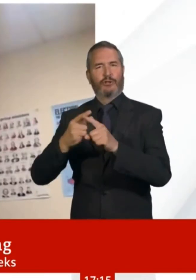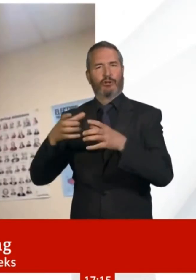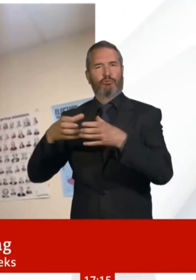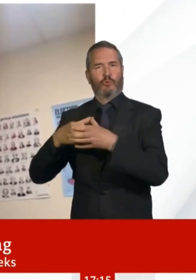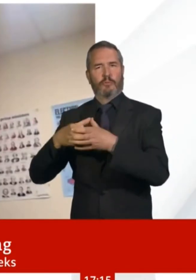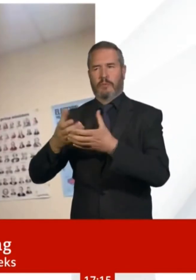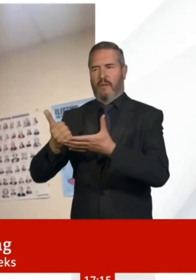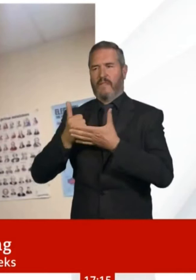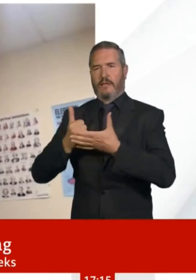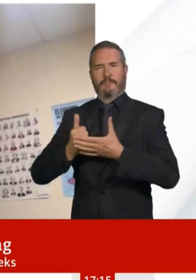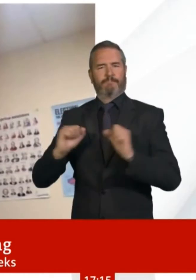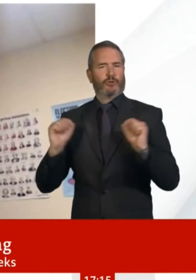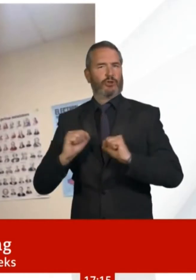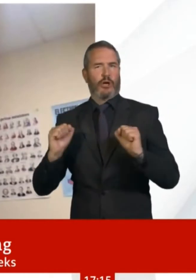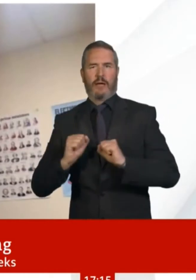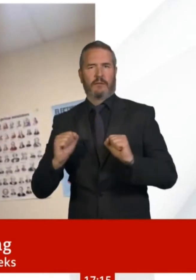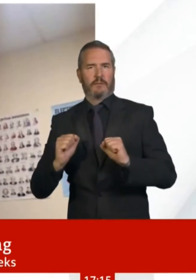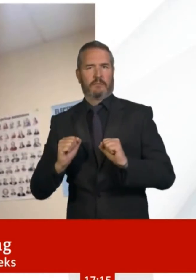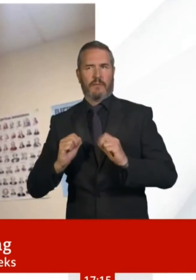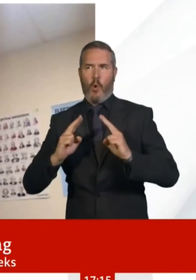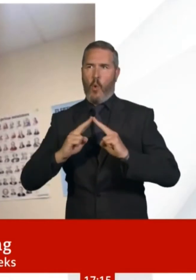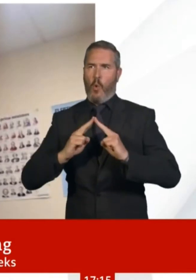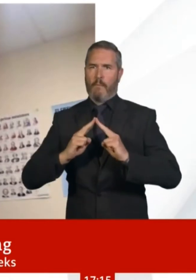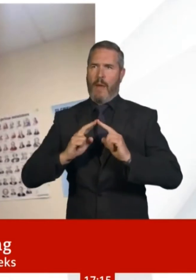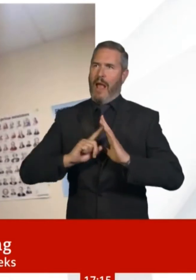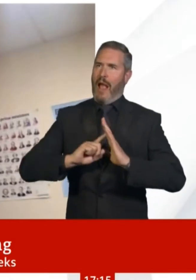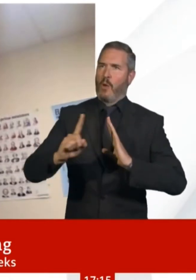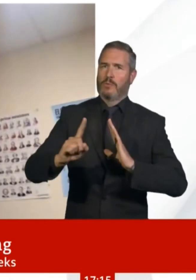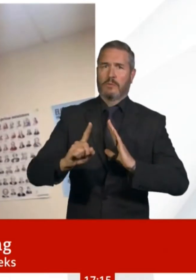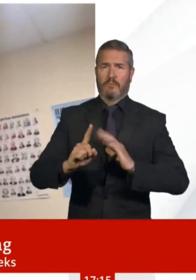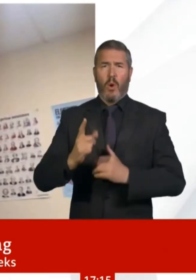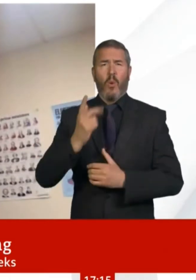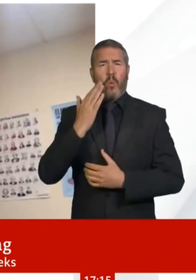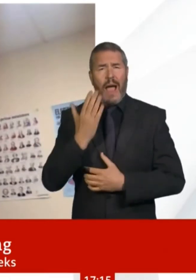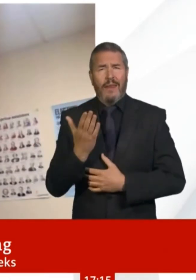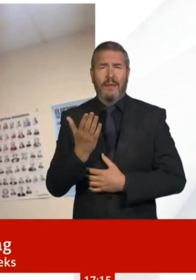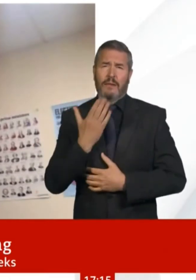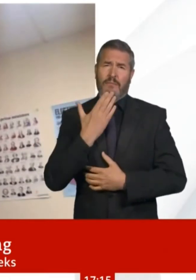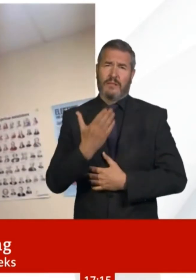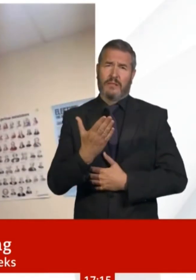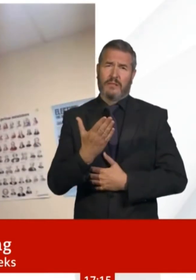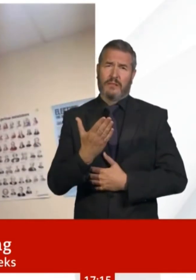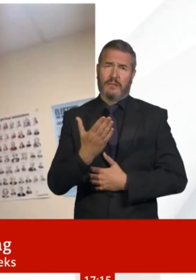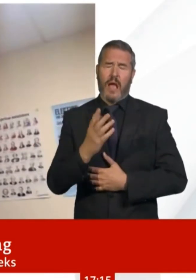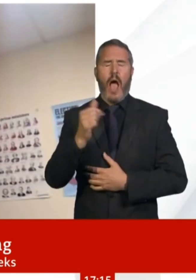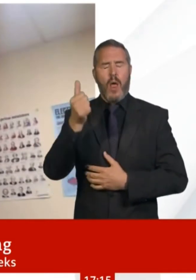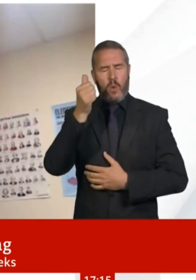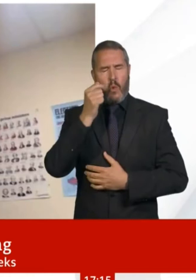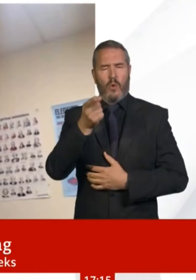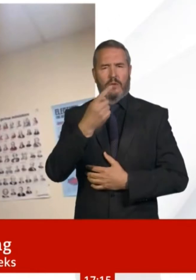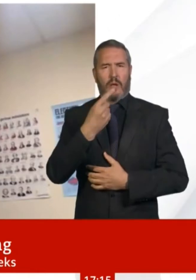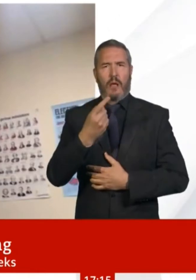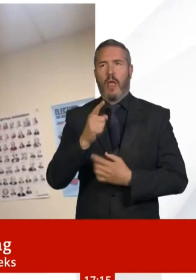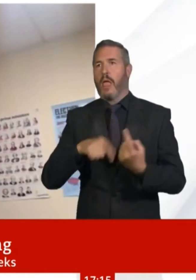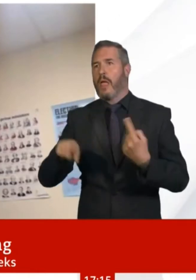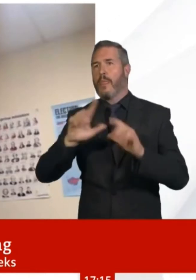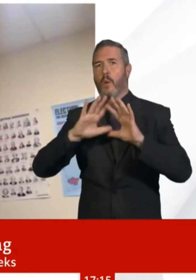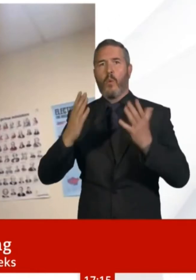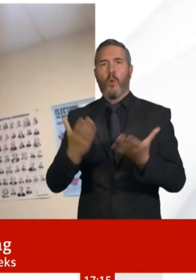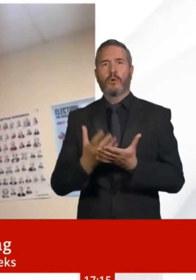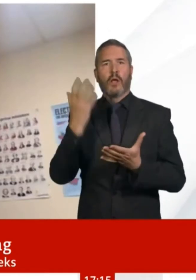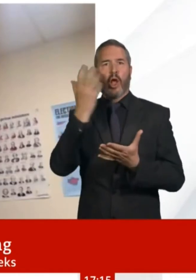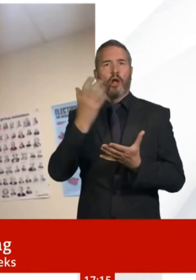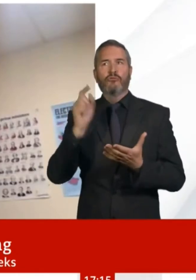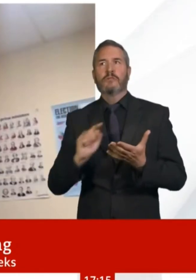any hope of when the restrictions might start to lift? As you said yourself, in other countries, people have been told when